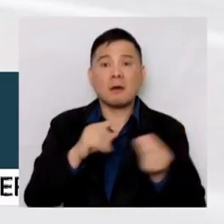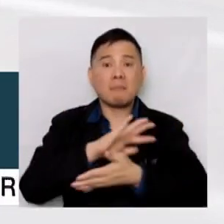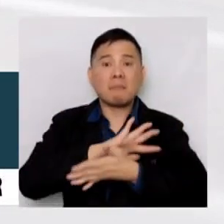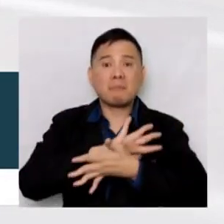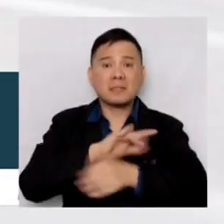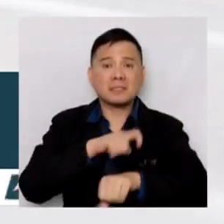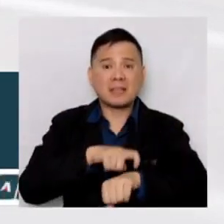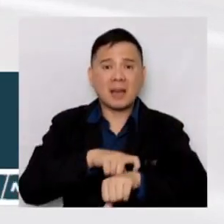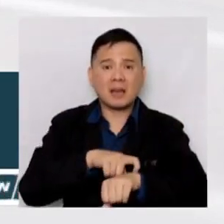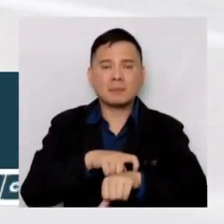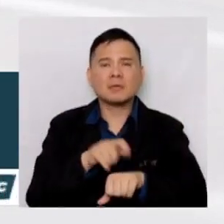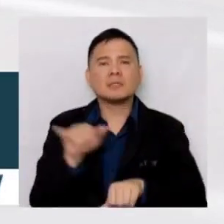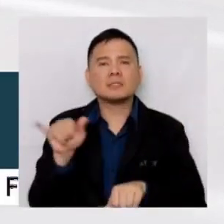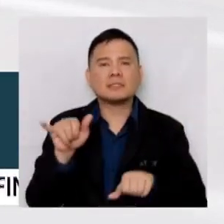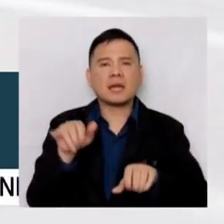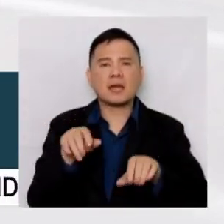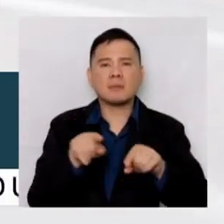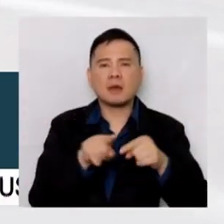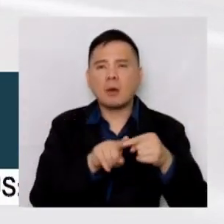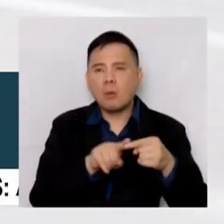at a cycle and it's about to go.